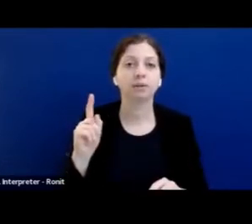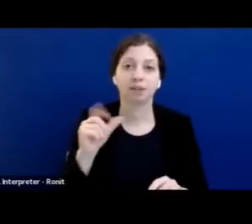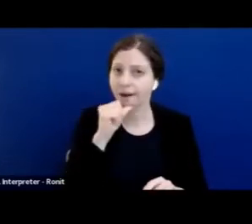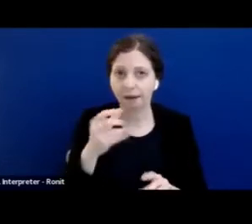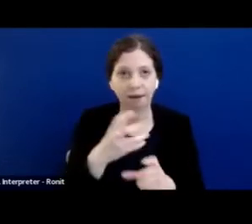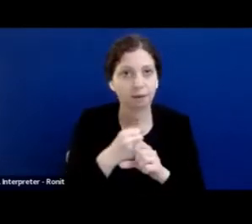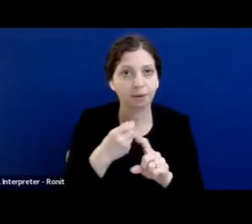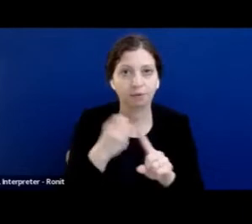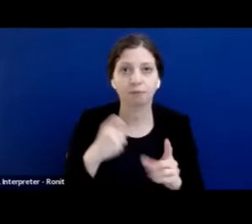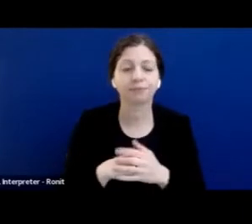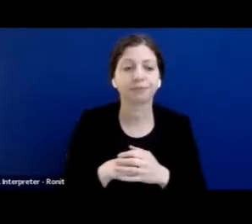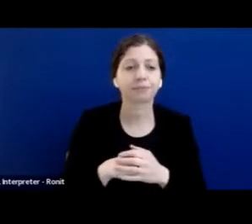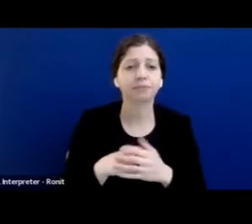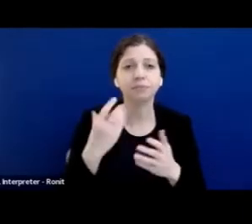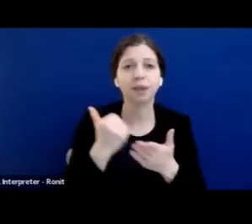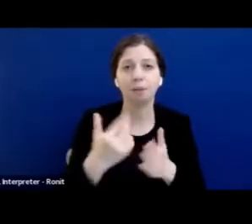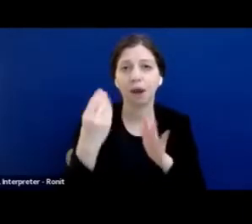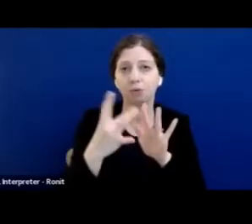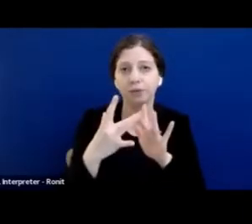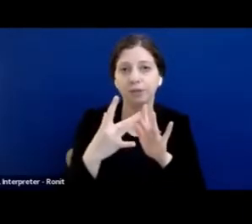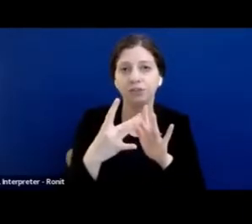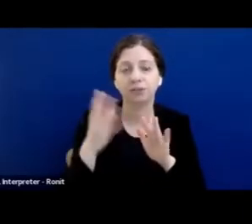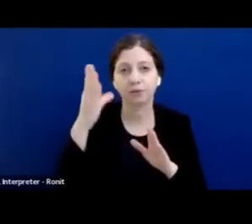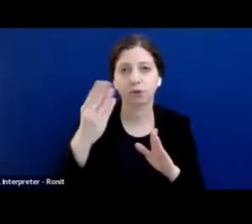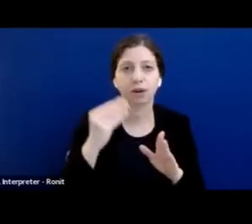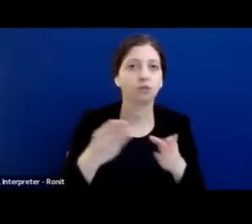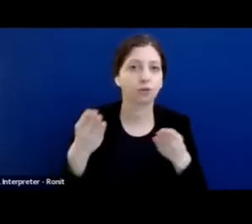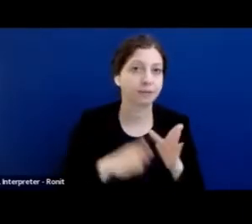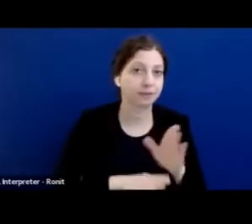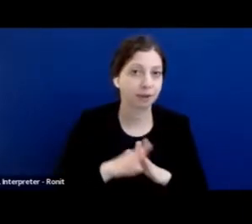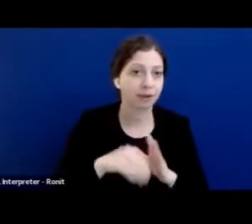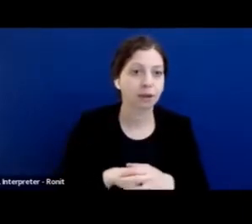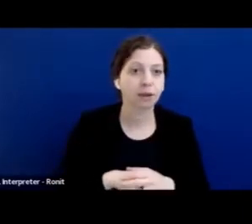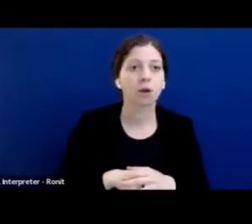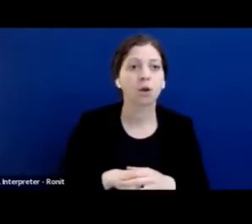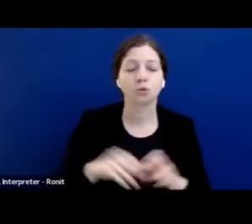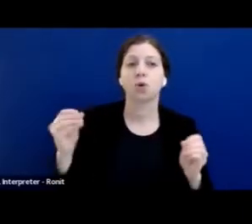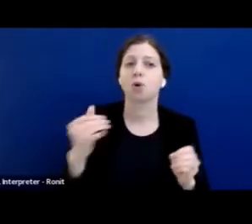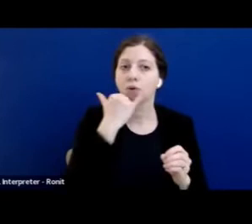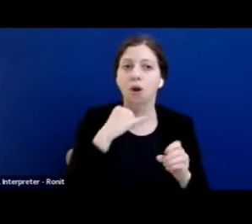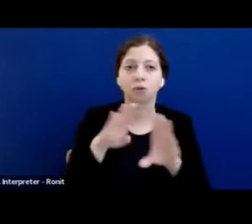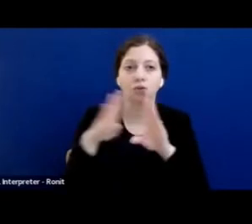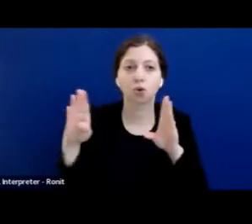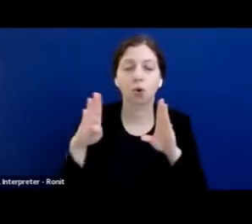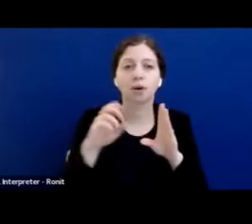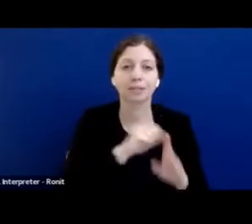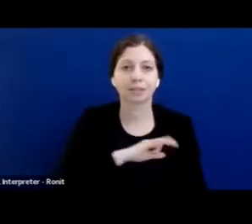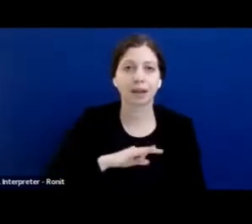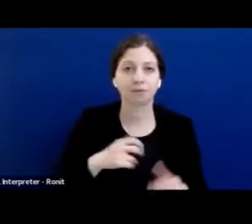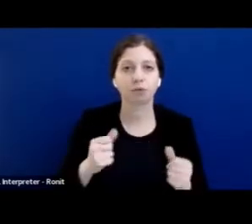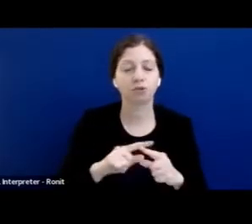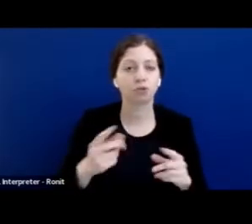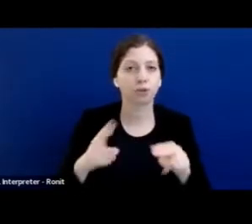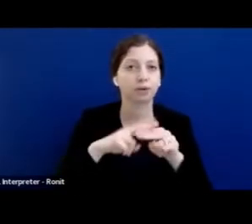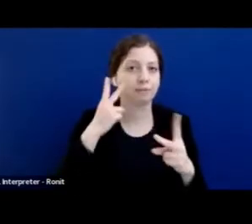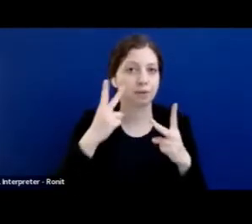help aid outreach in the future as well as service development. The No Wrong Door staff are working to increase the visibility of information related